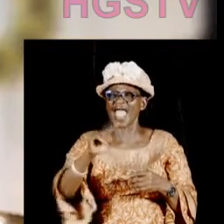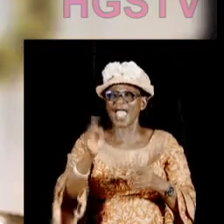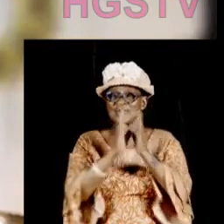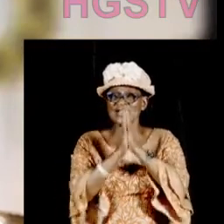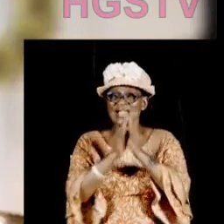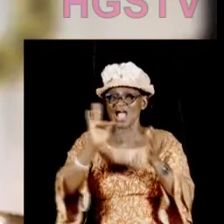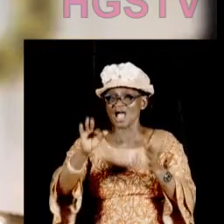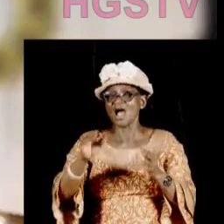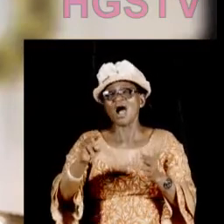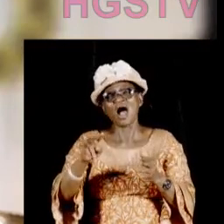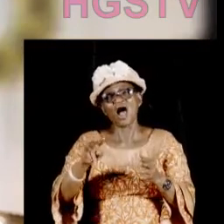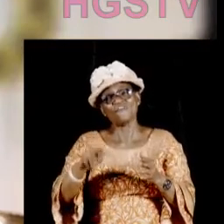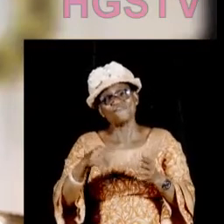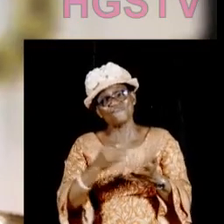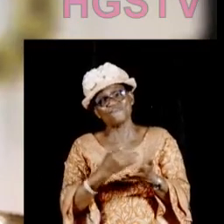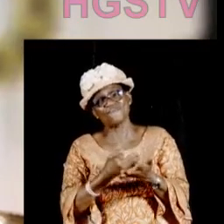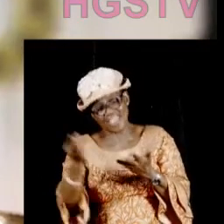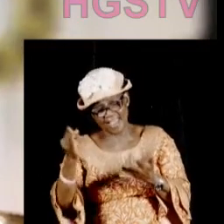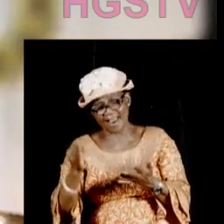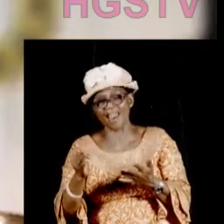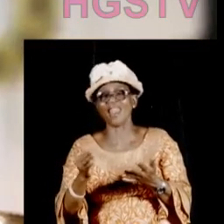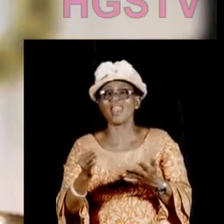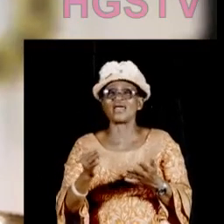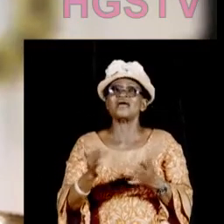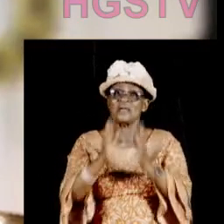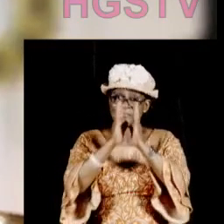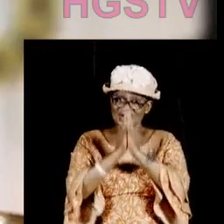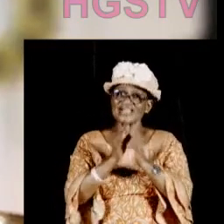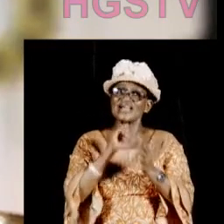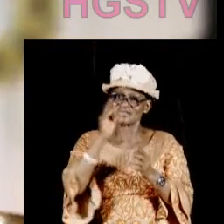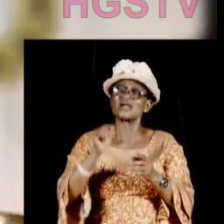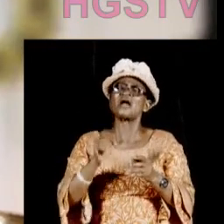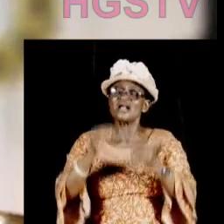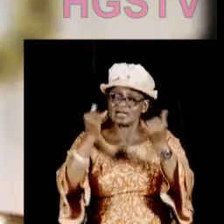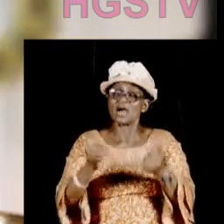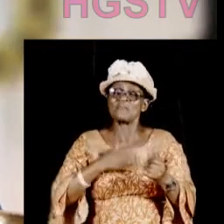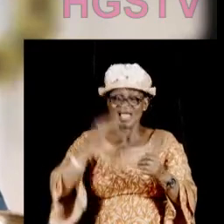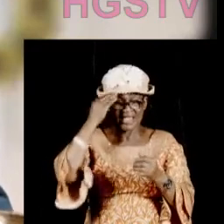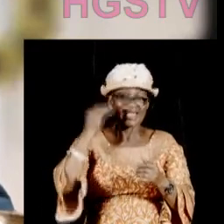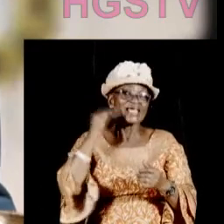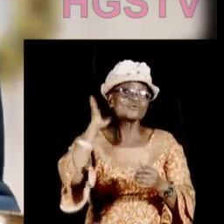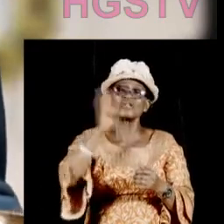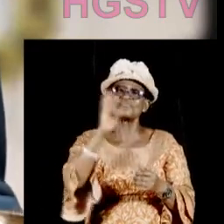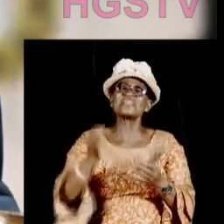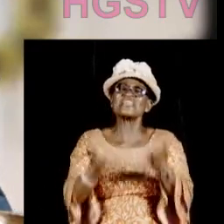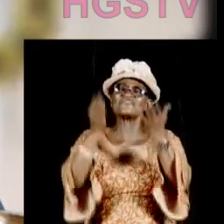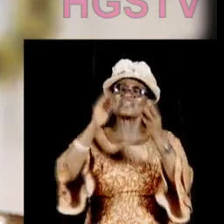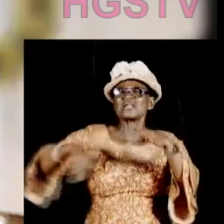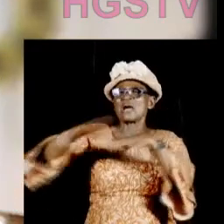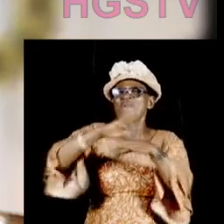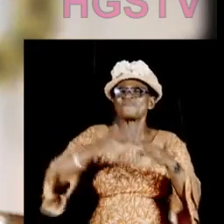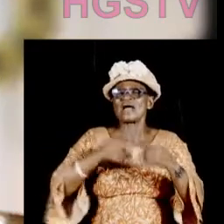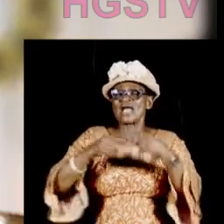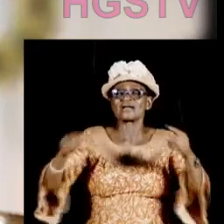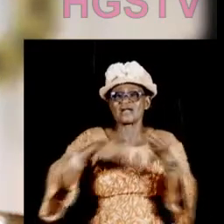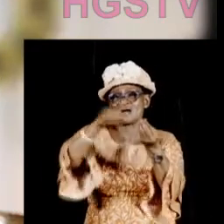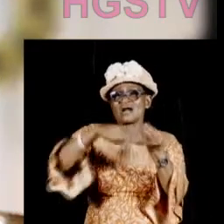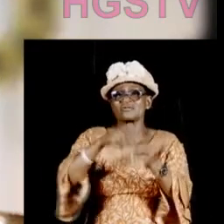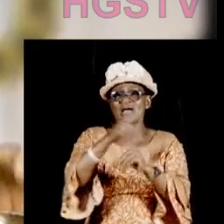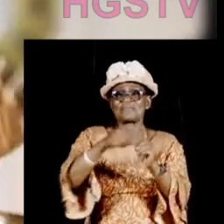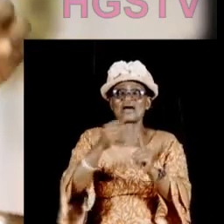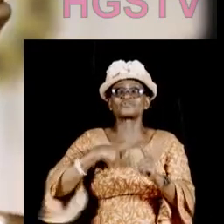Psalm 27, verse 6 says, and now shall my head be lifted above my enemies round about me.